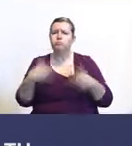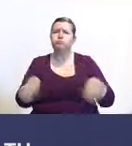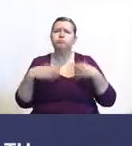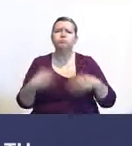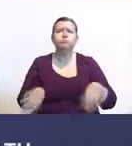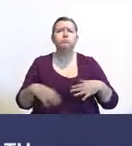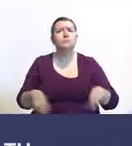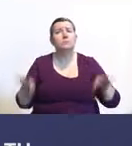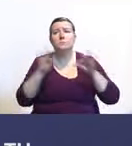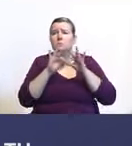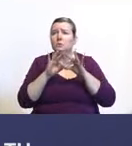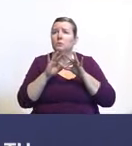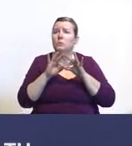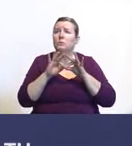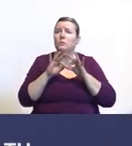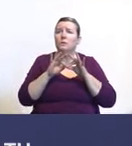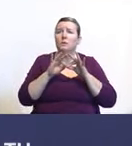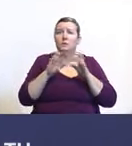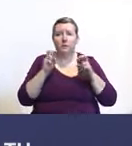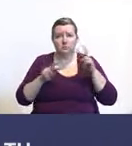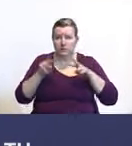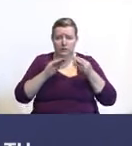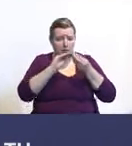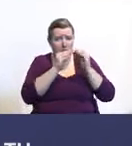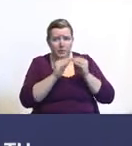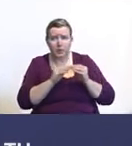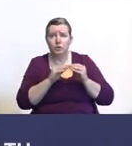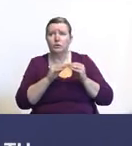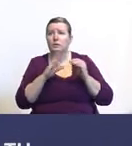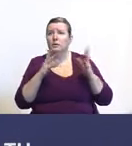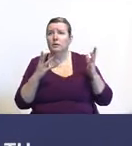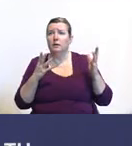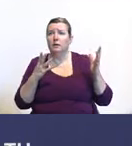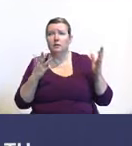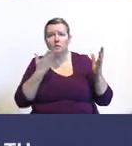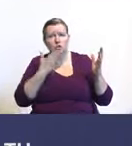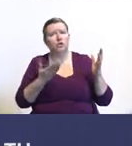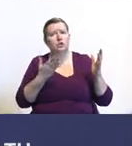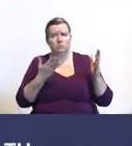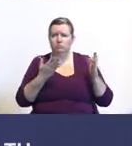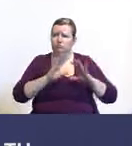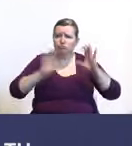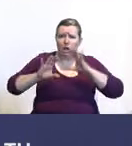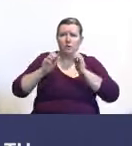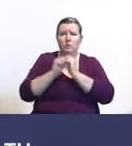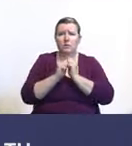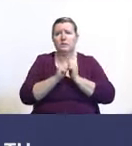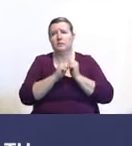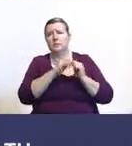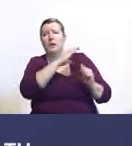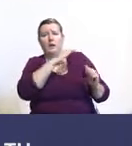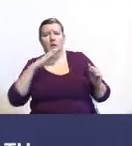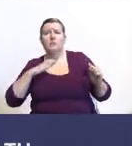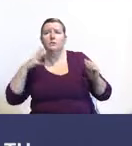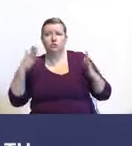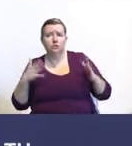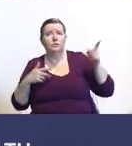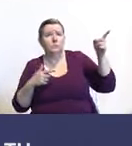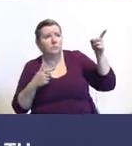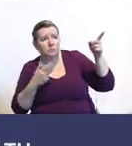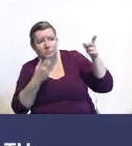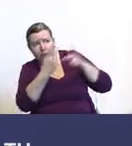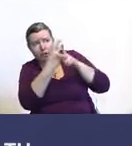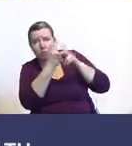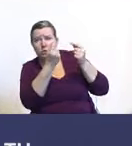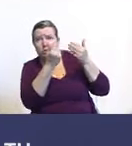to be able to manage this pandemic. So we just got to figure out, we've had good conversations with legislative leadership. We have to figure out a smart way forward on that.